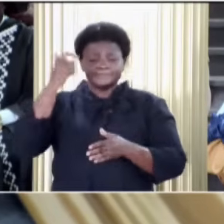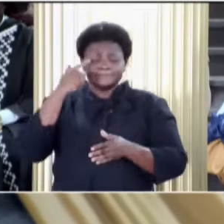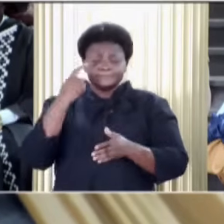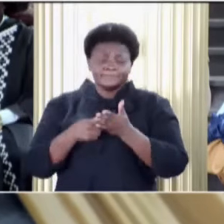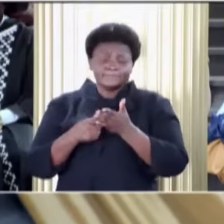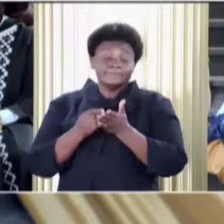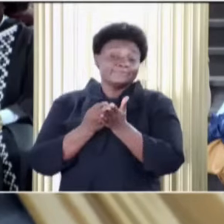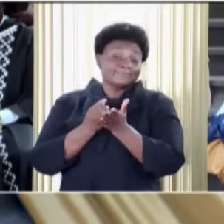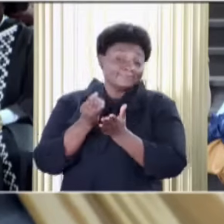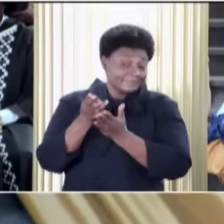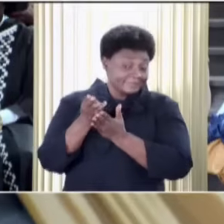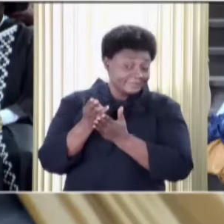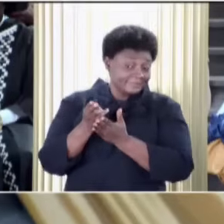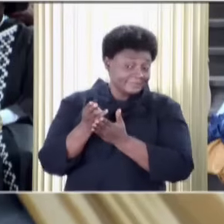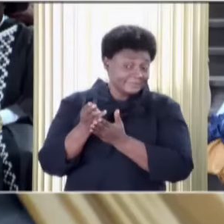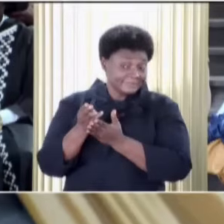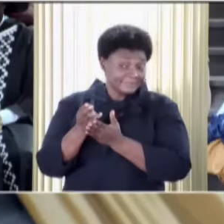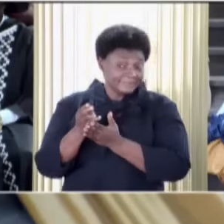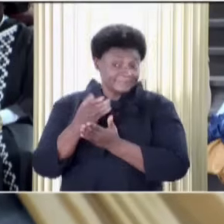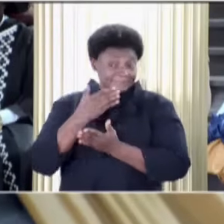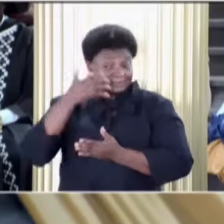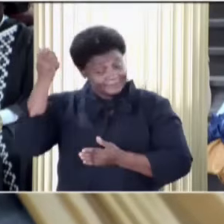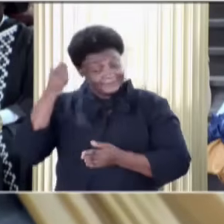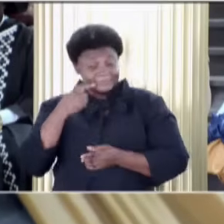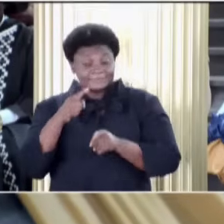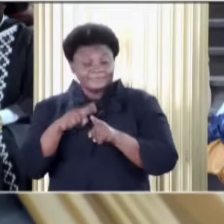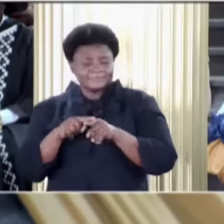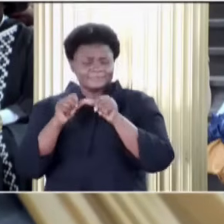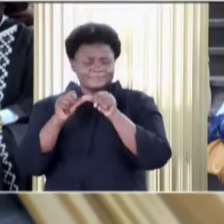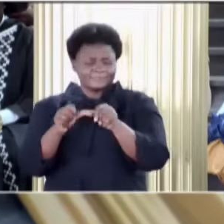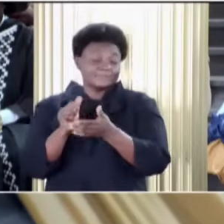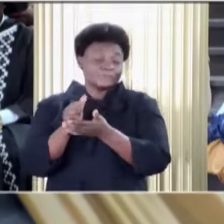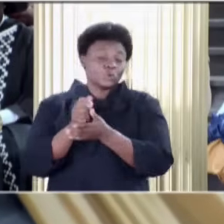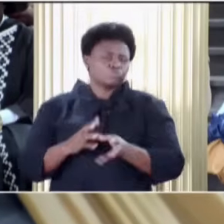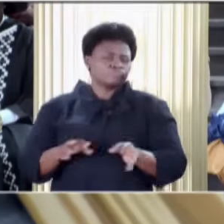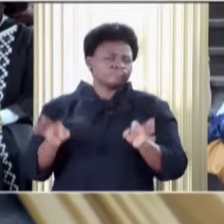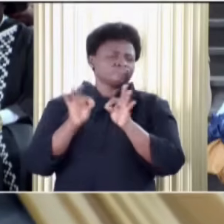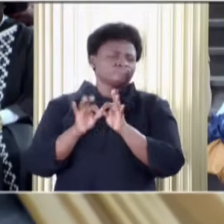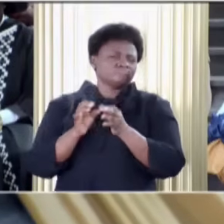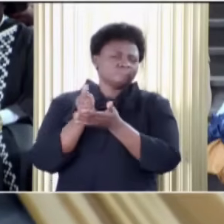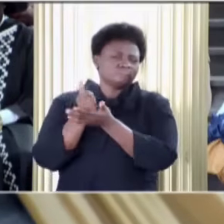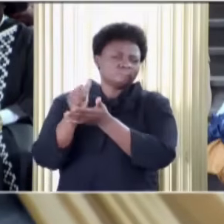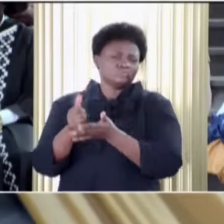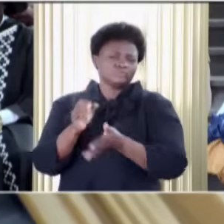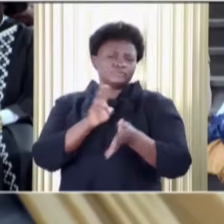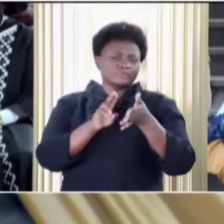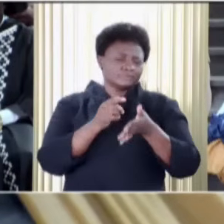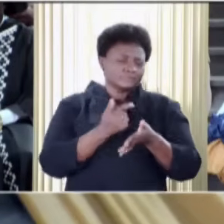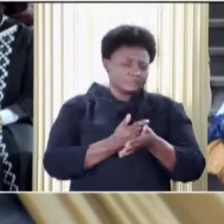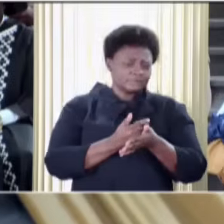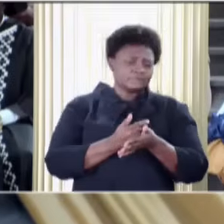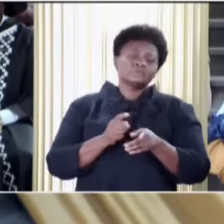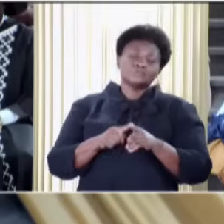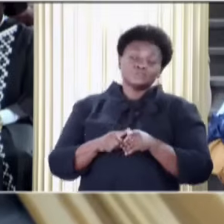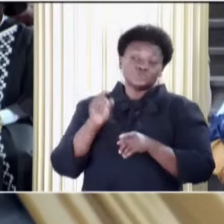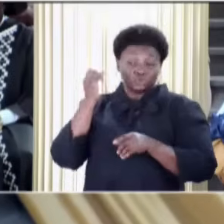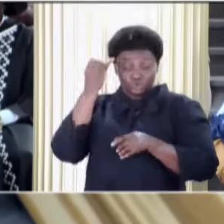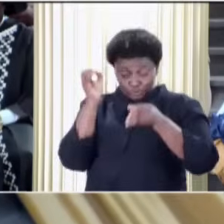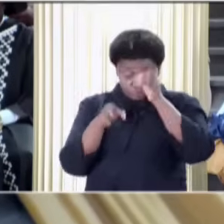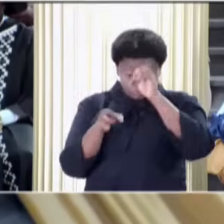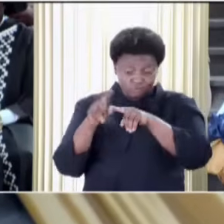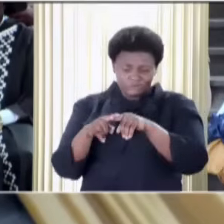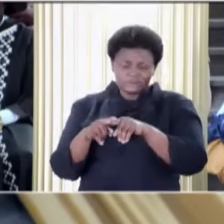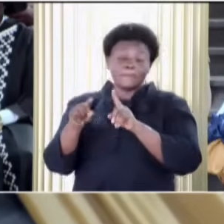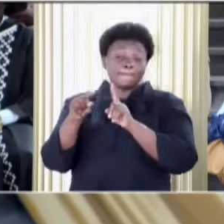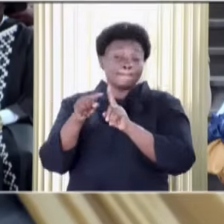service. Continue to be worthy ambassadors of the University of Ghana, and may your contributions